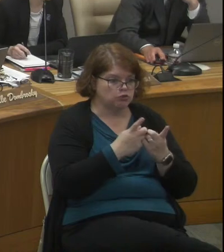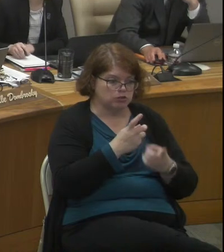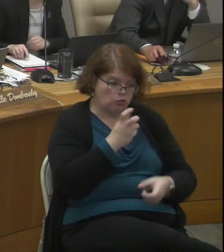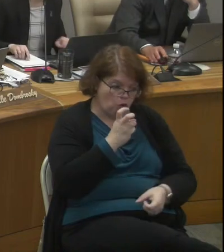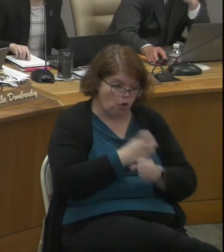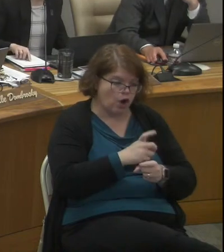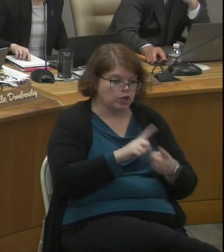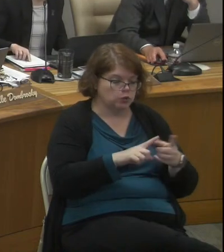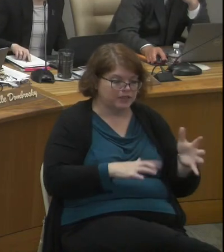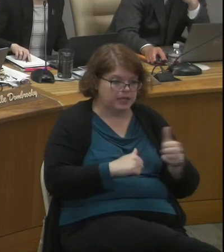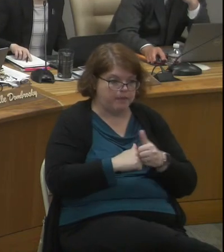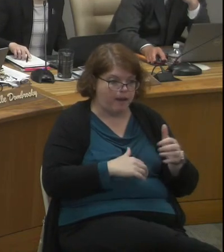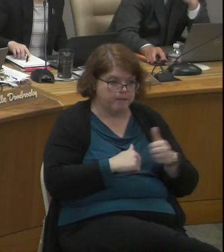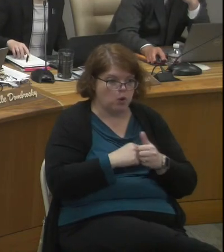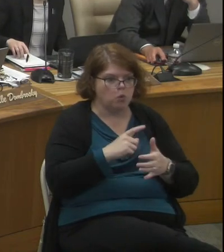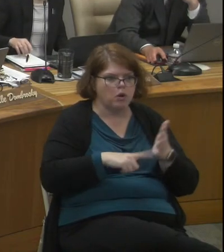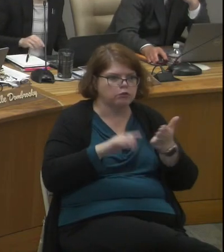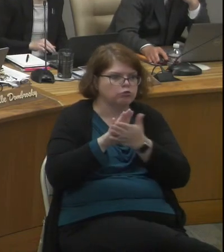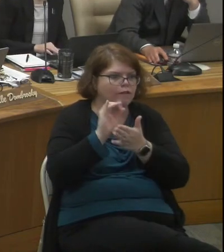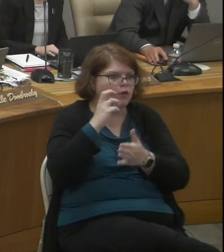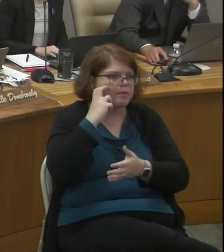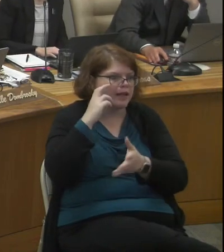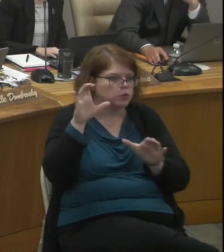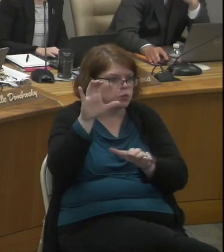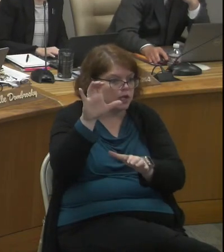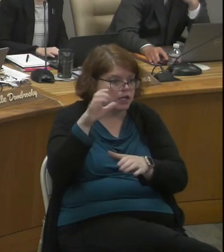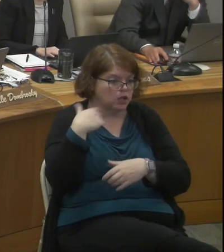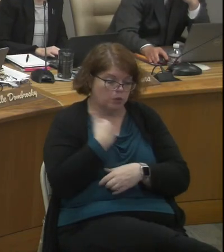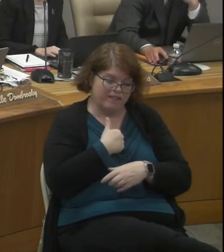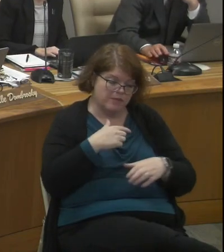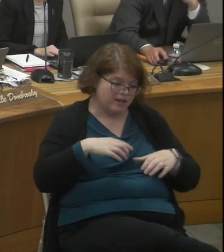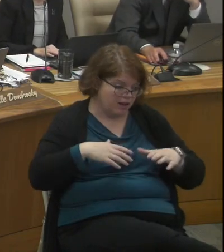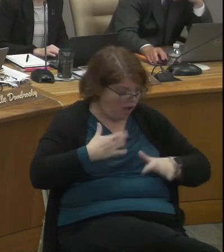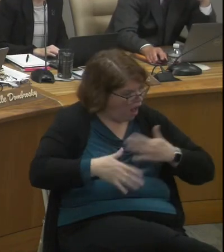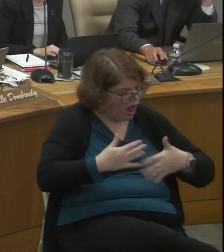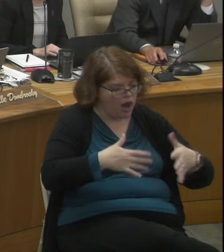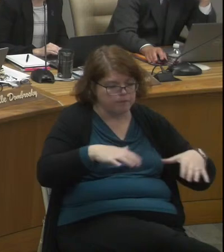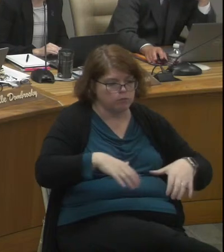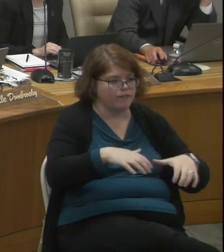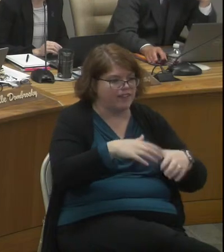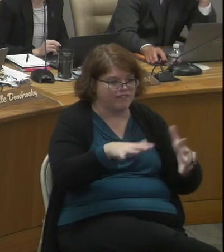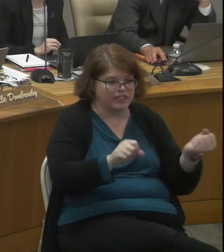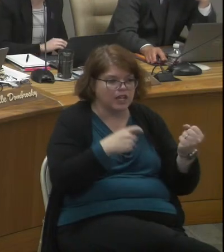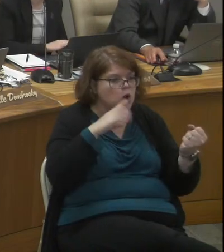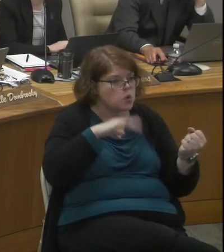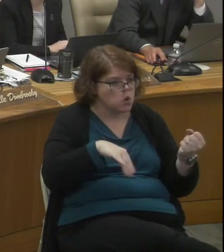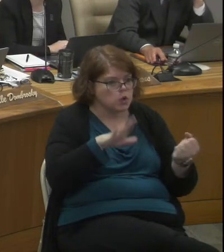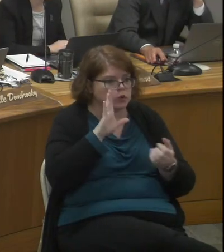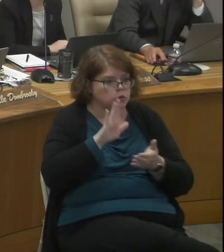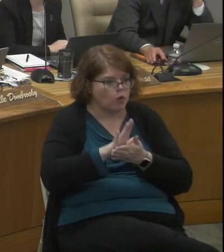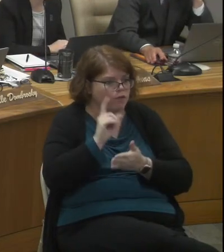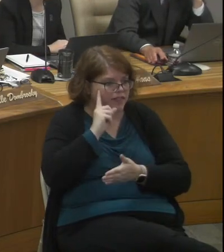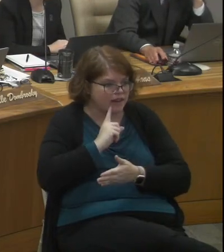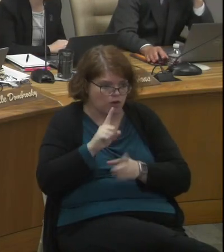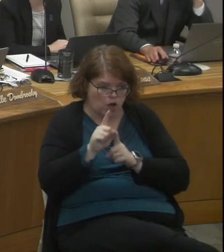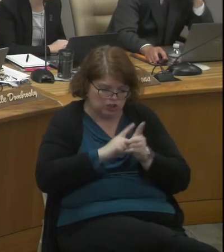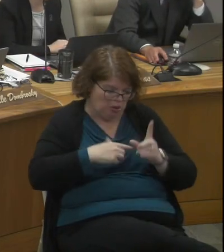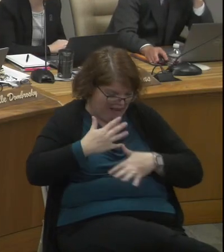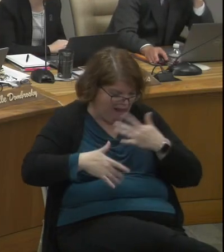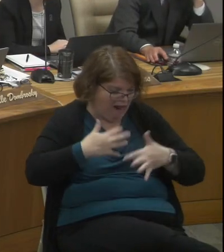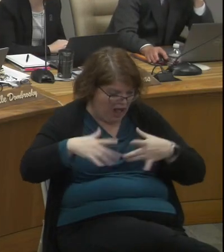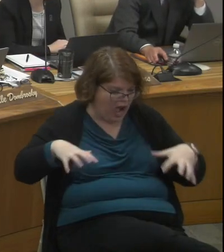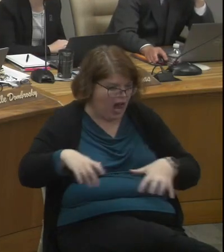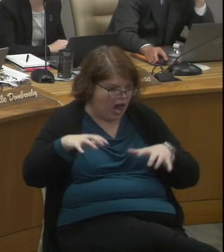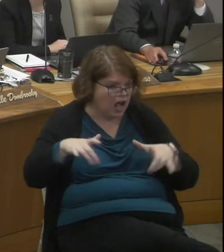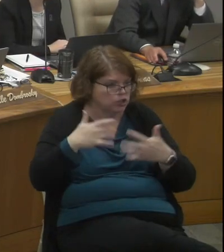hard to keep up on what the School for the Blind is doing we've been moving fast and I know the school for the deaf also has been moving fast to keep